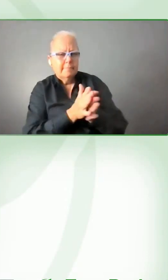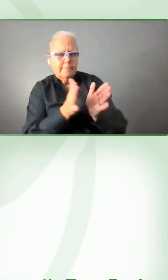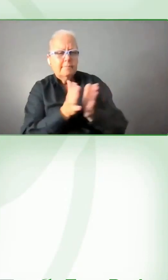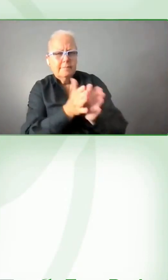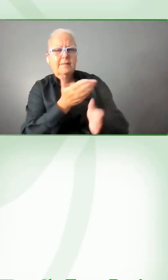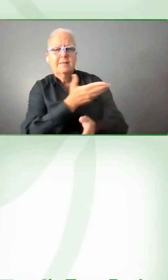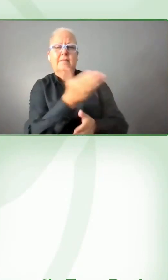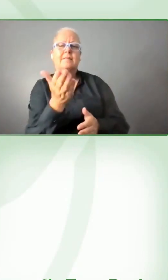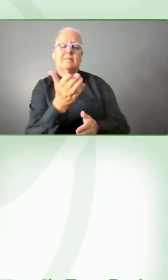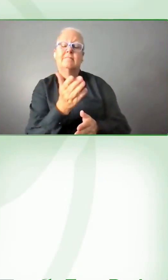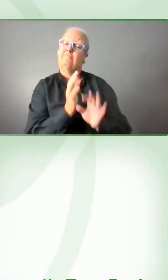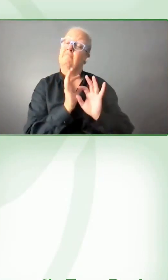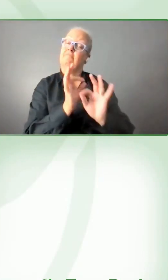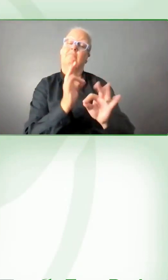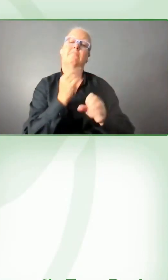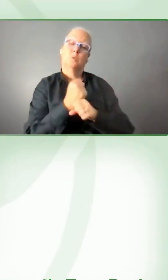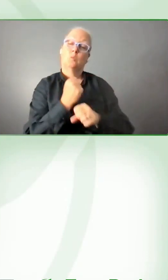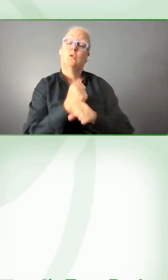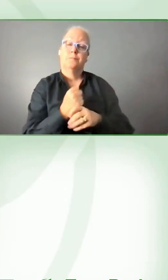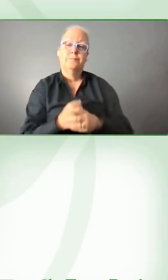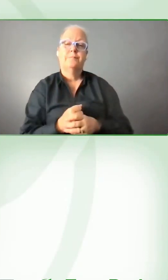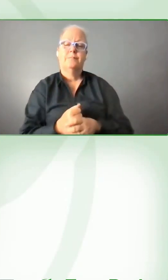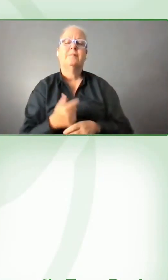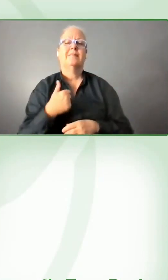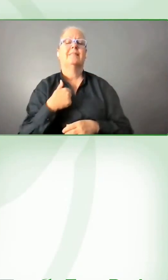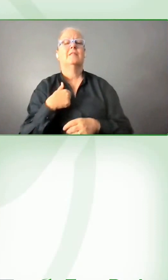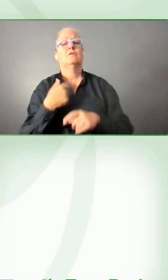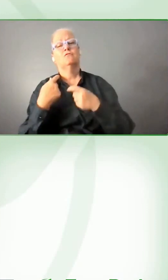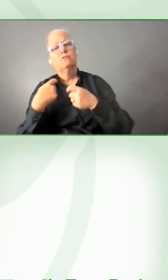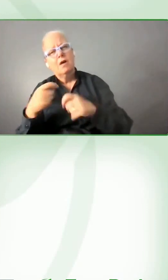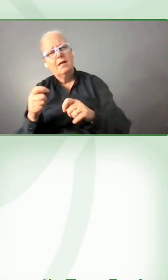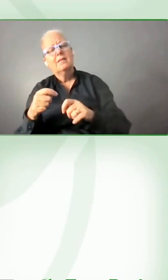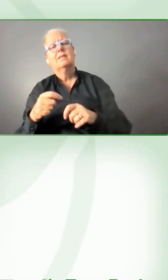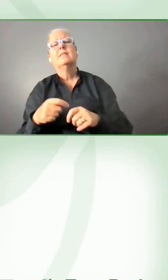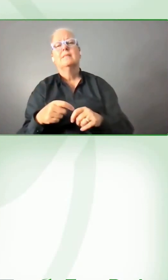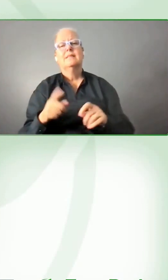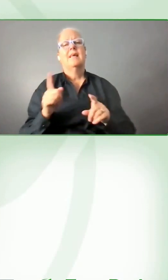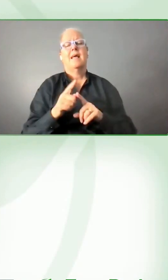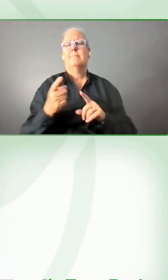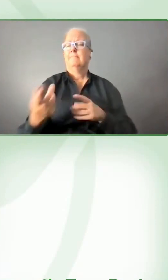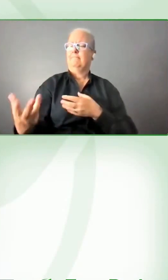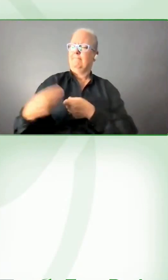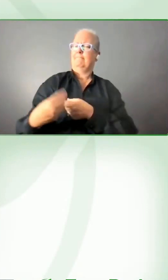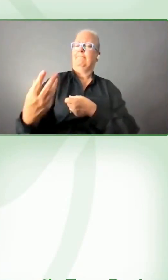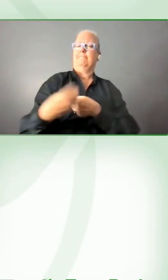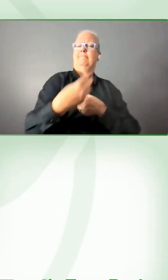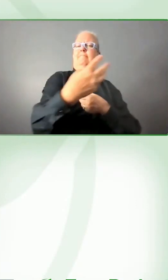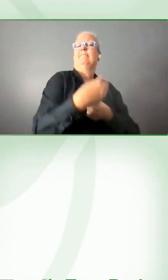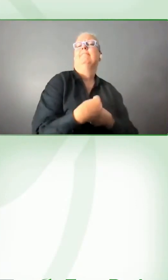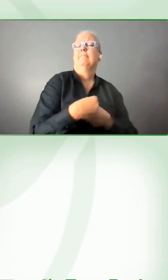So we try to do always inclusive exercise.